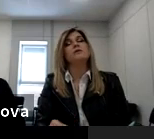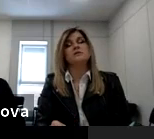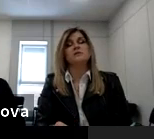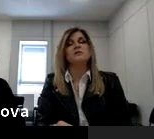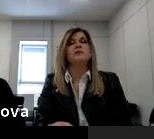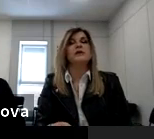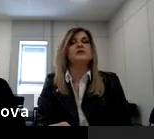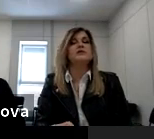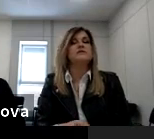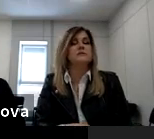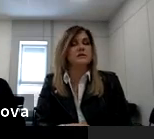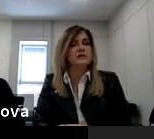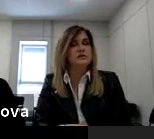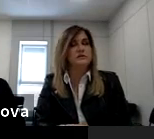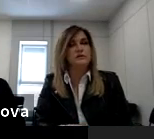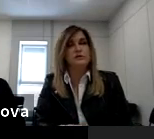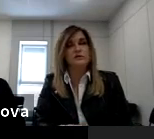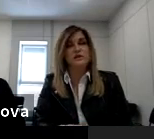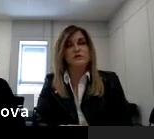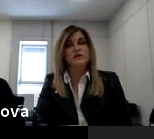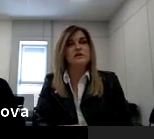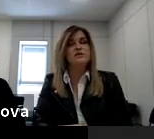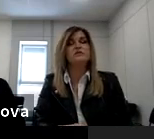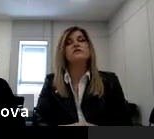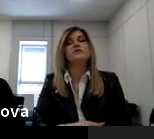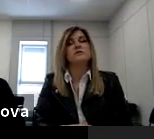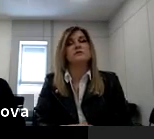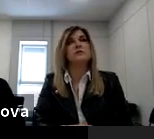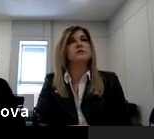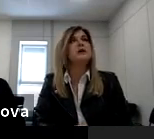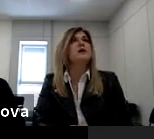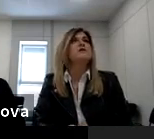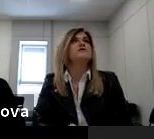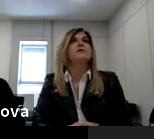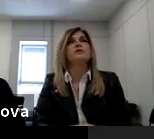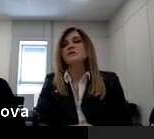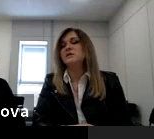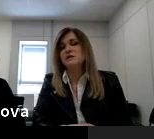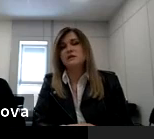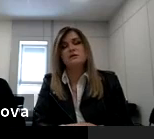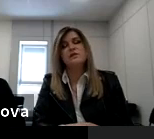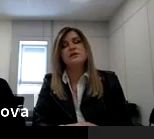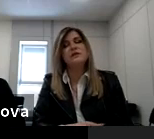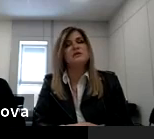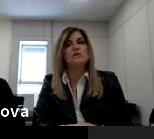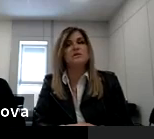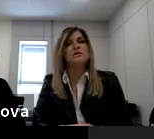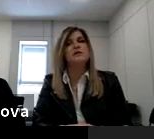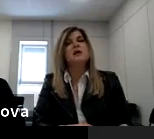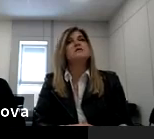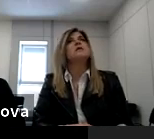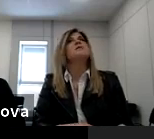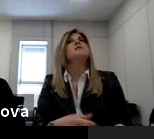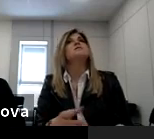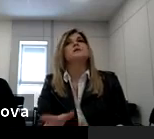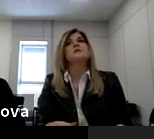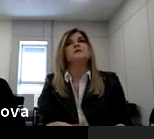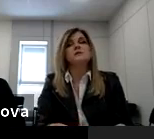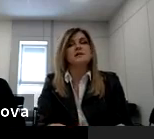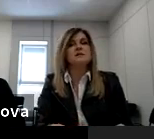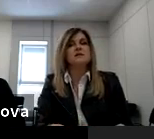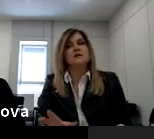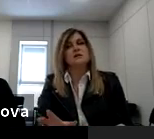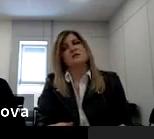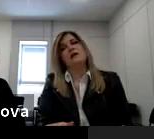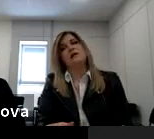but also we achieve protection from UV radiation, from salt, from humidity, chlorinated water. So you can